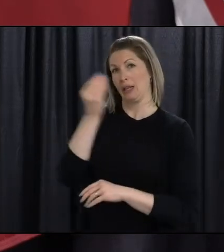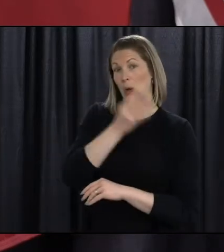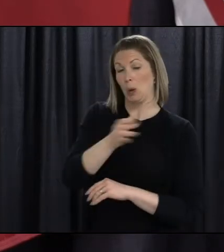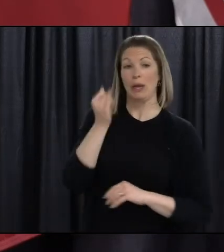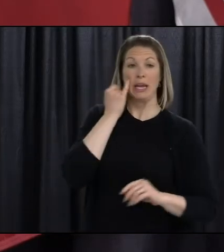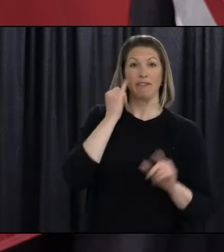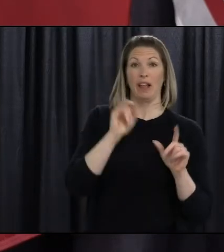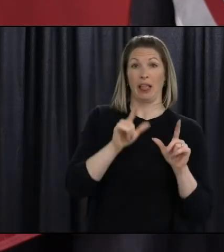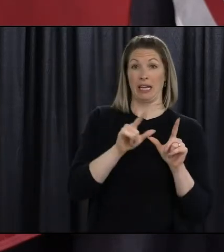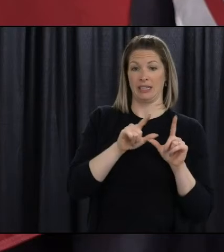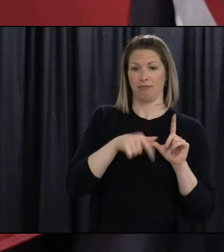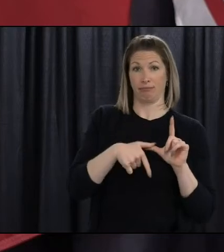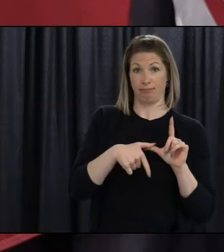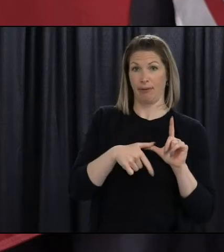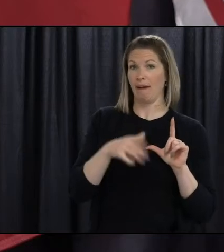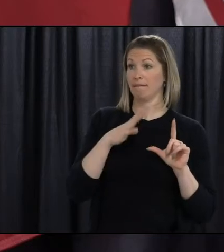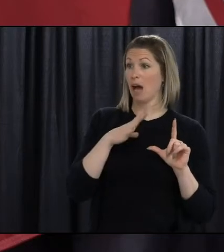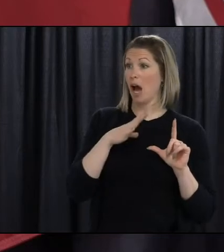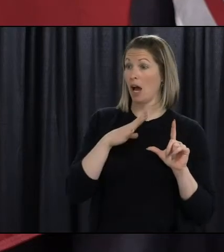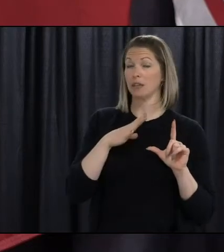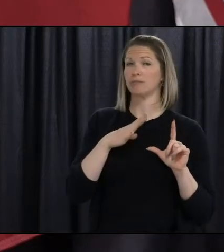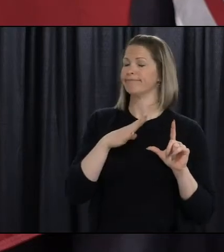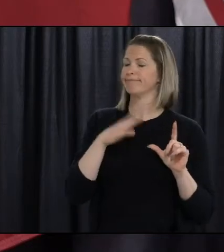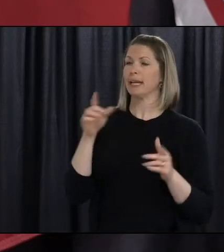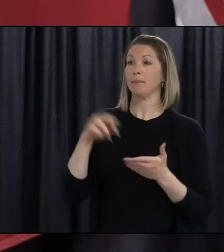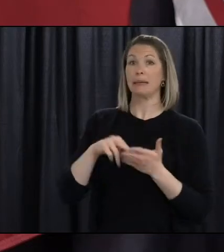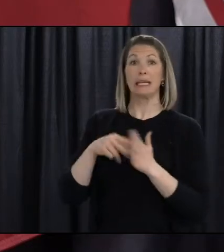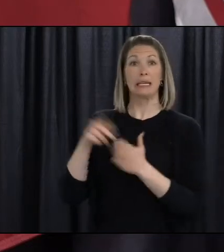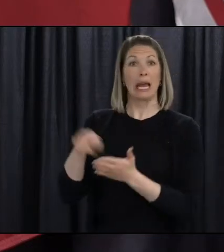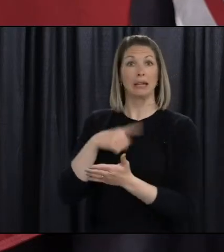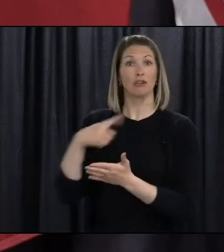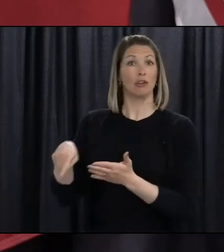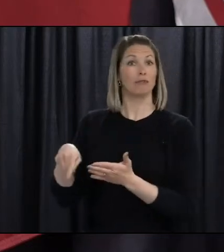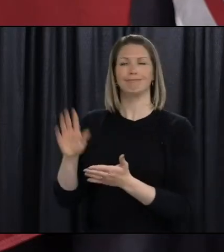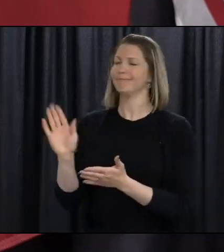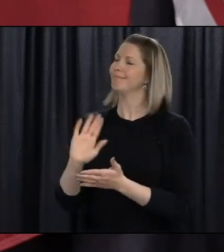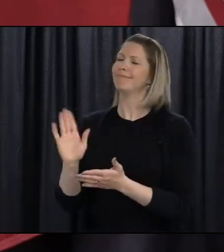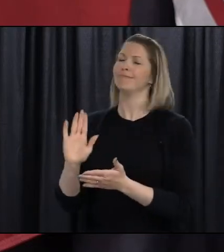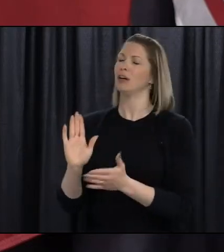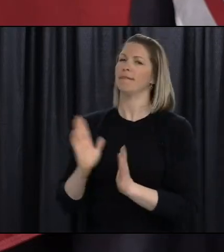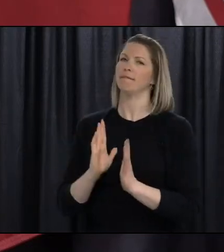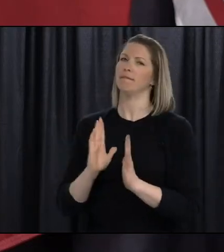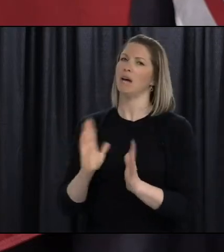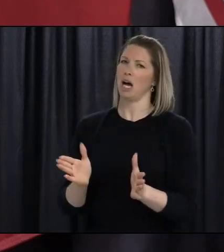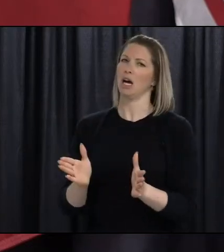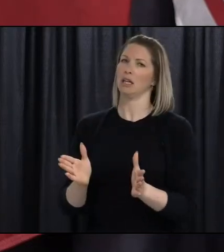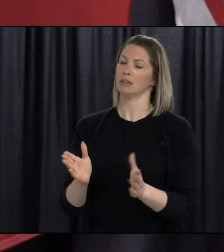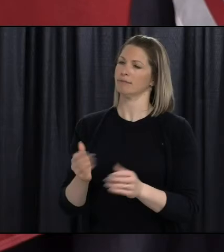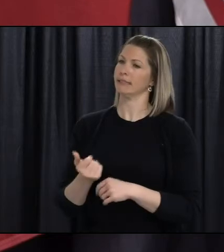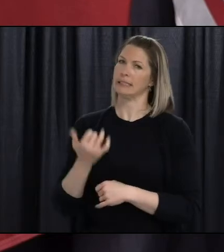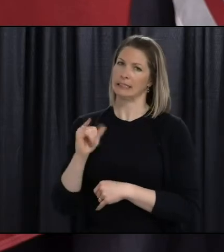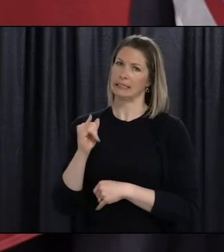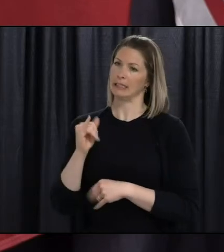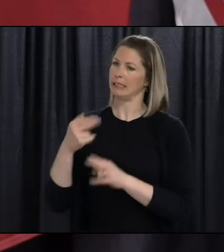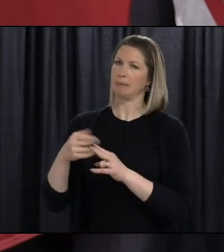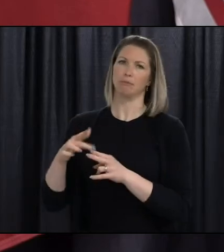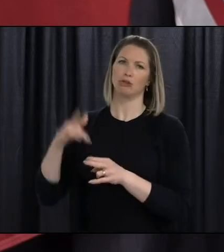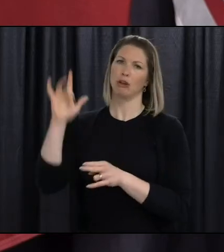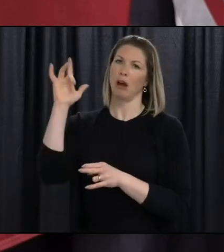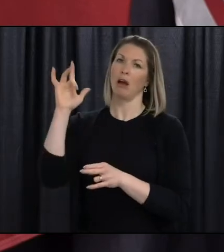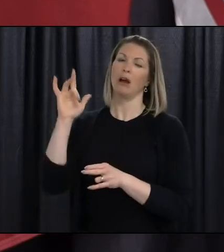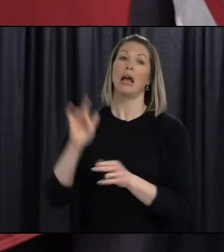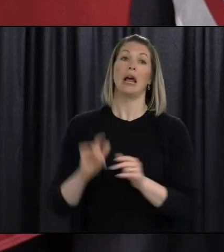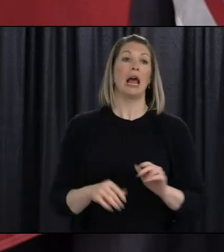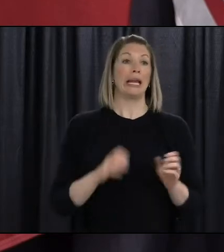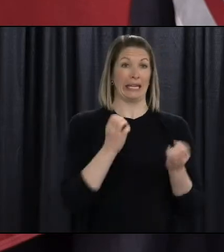renew your license, you don't have to worry. It will not be canceled, and you'll be remain in good standing until the